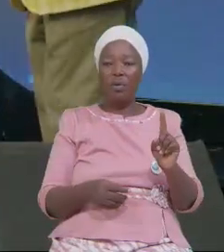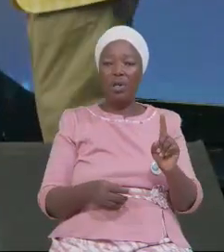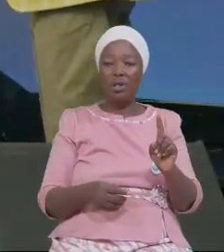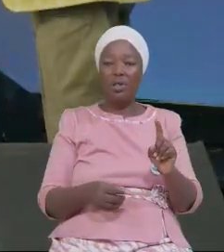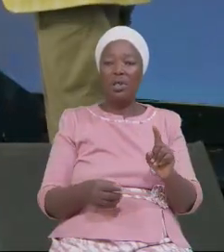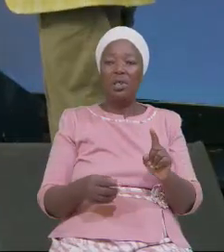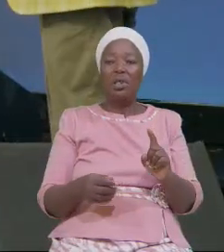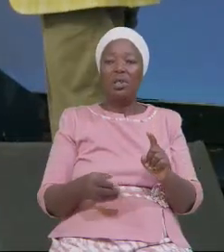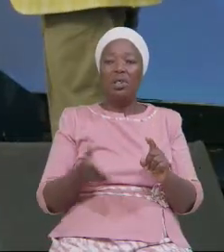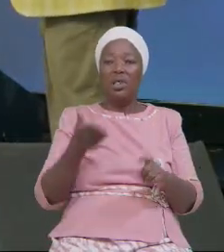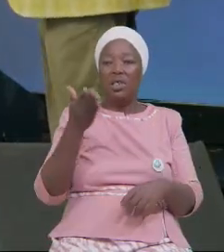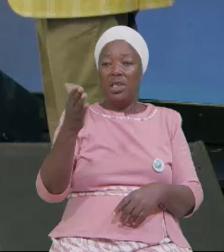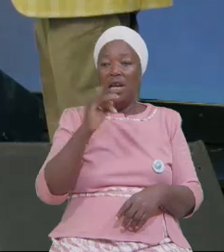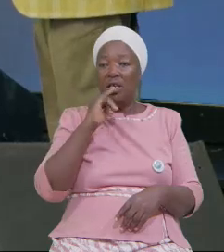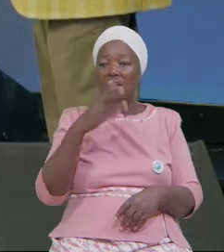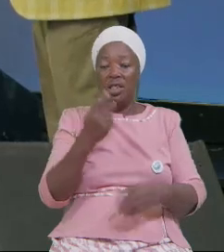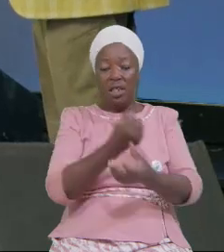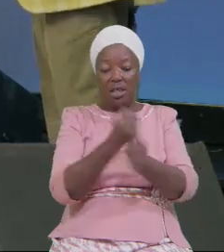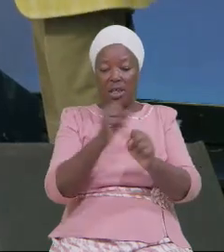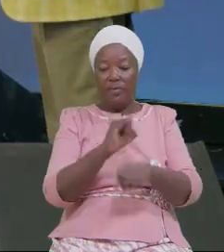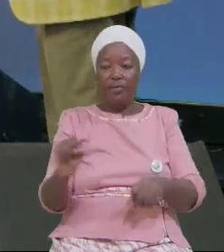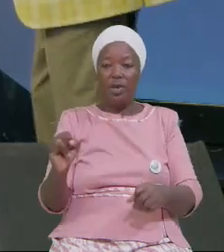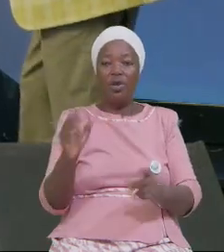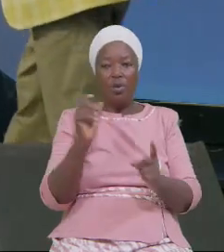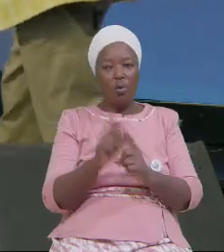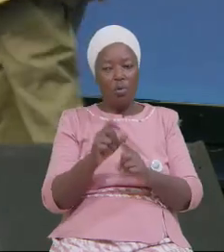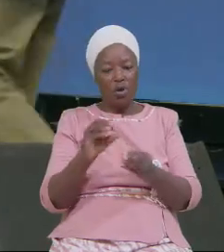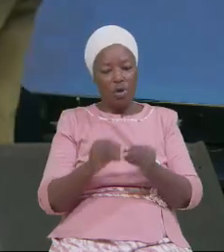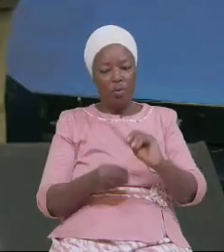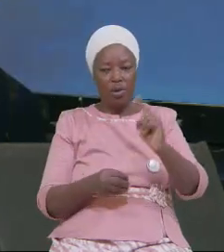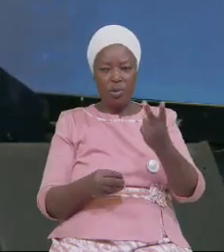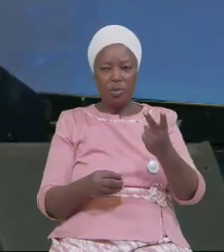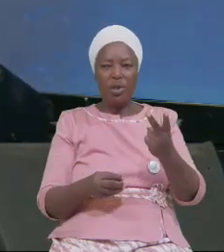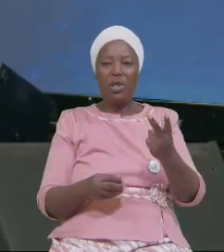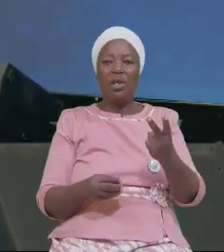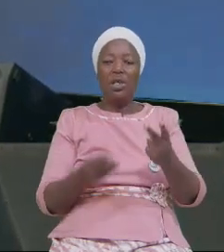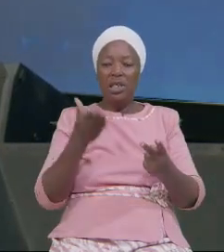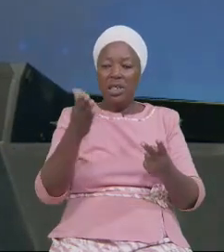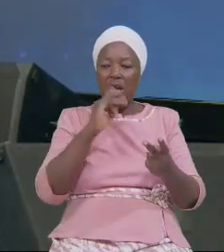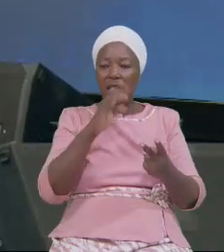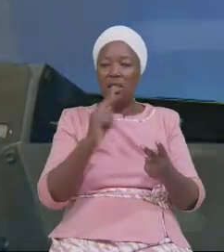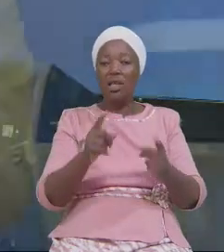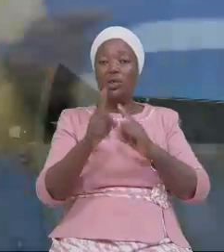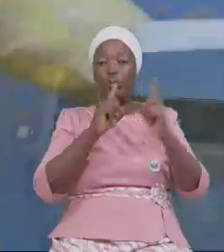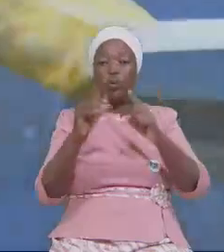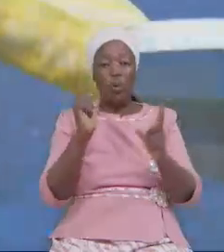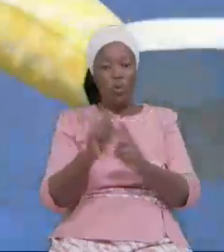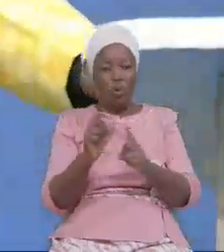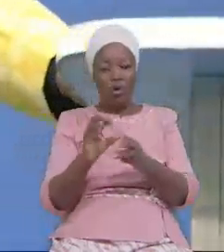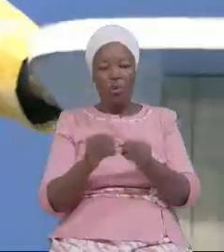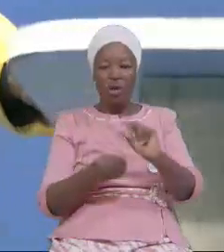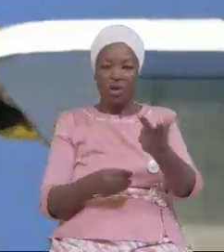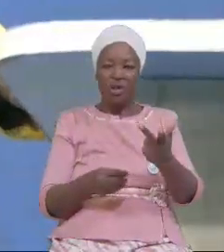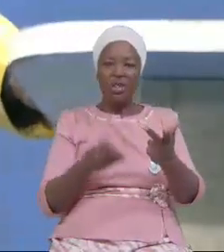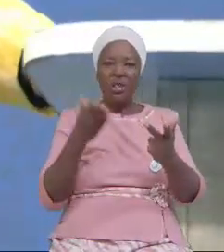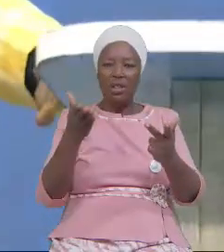the saving word. Number two, there is the spoken word. Number three, there is